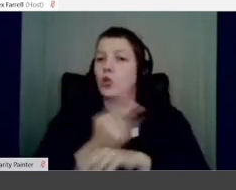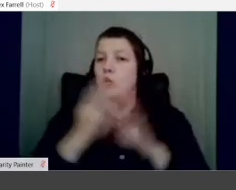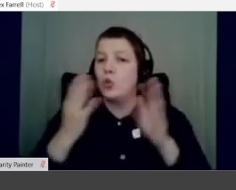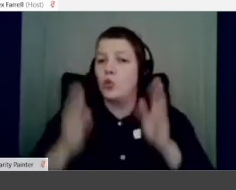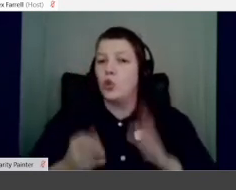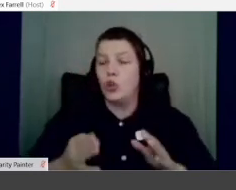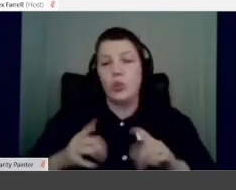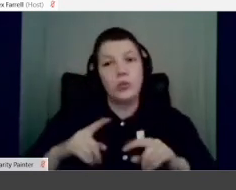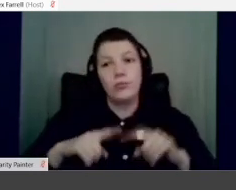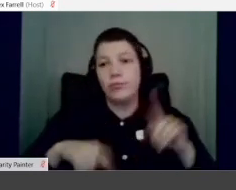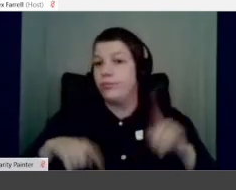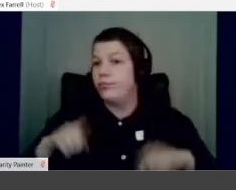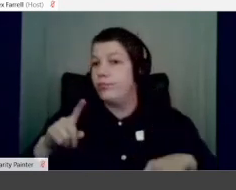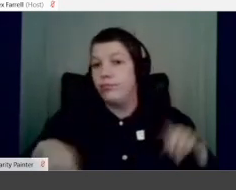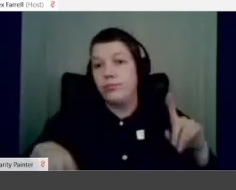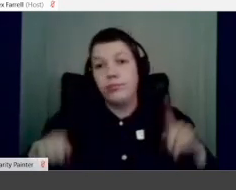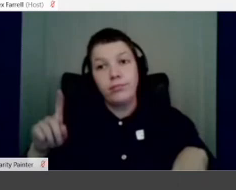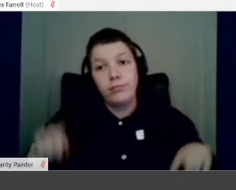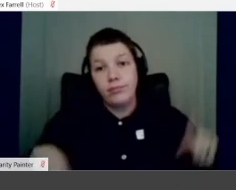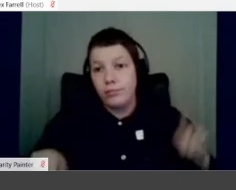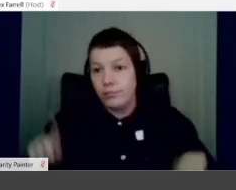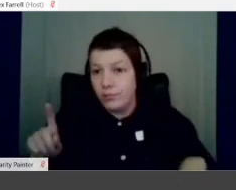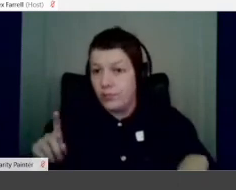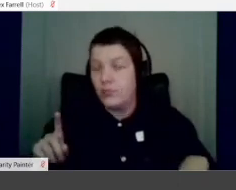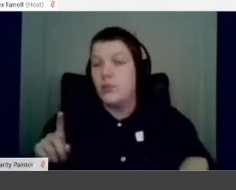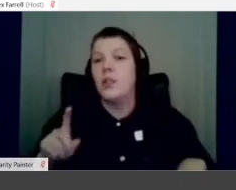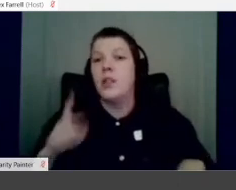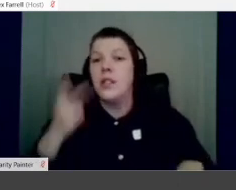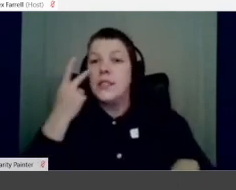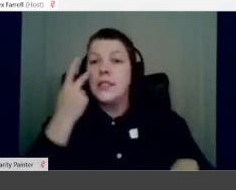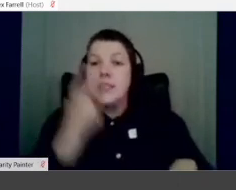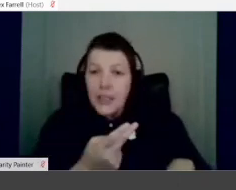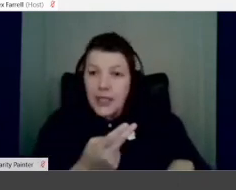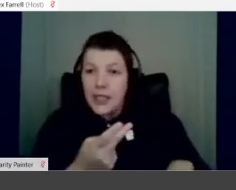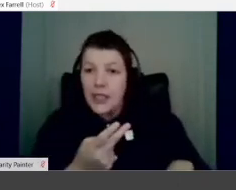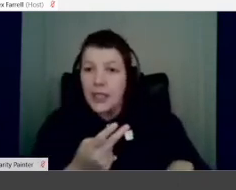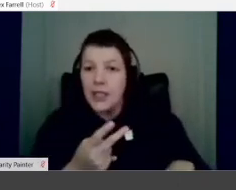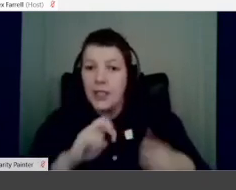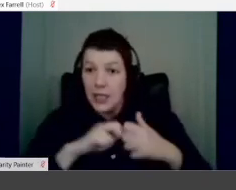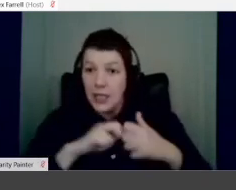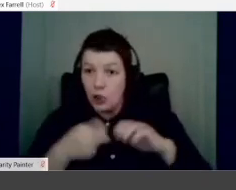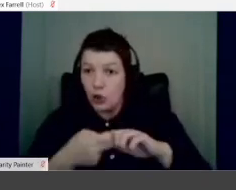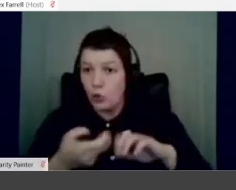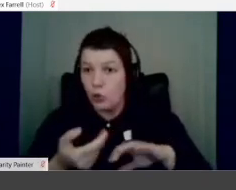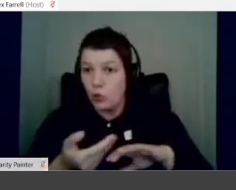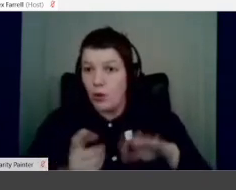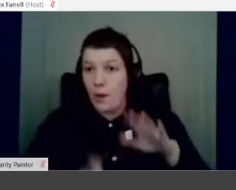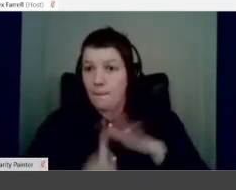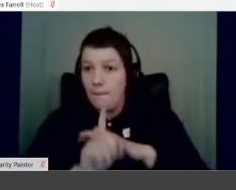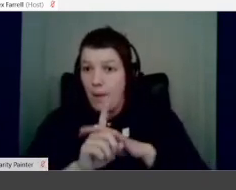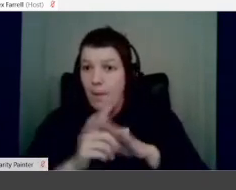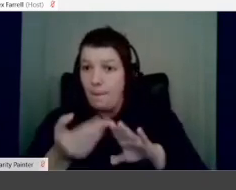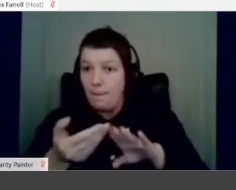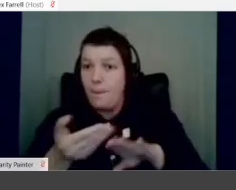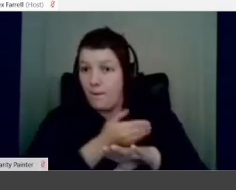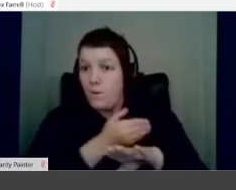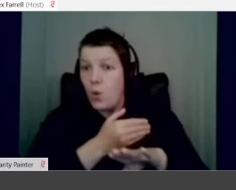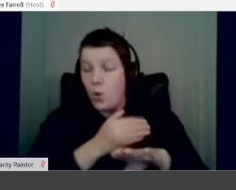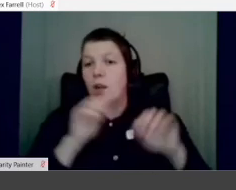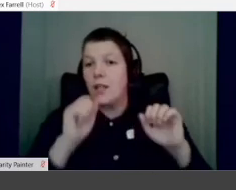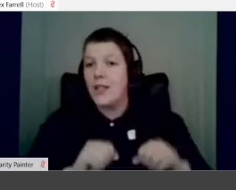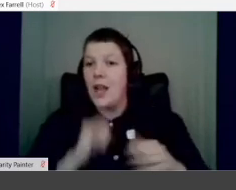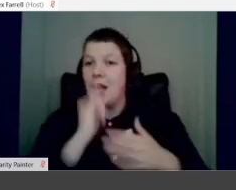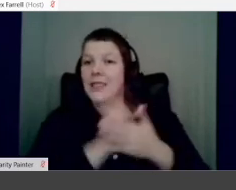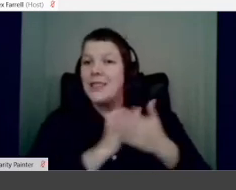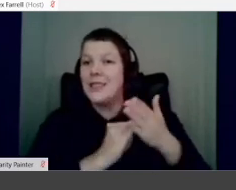to serve people in the best ways. So that's something, the user research for us is really, really key. And